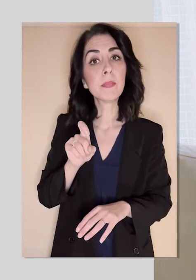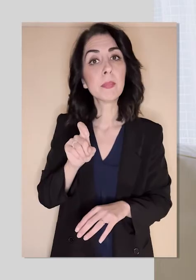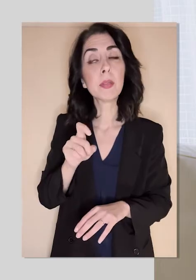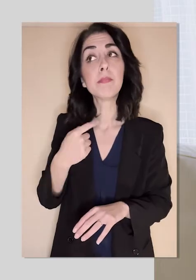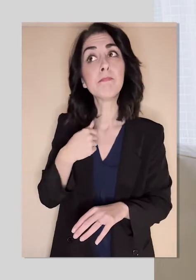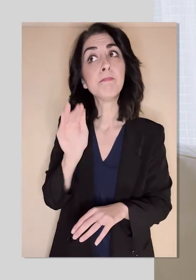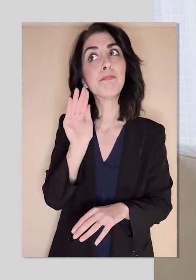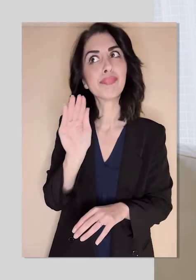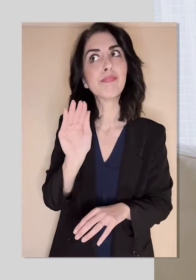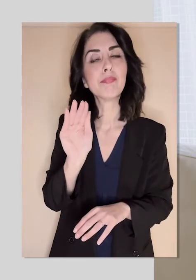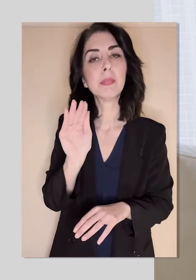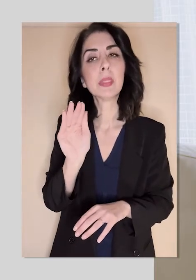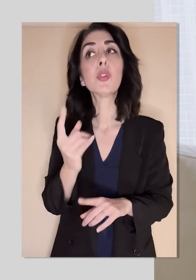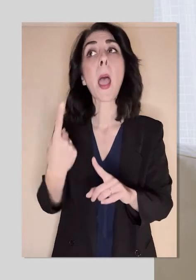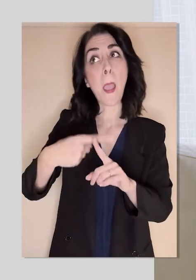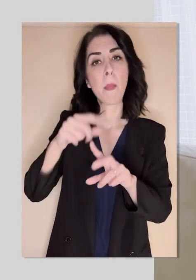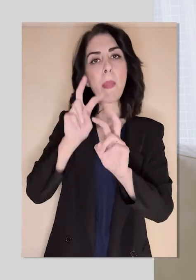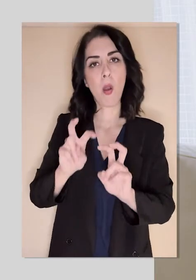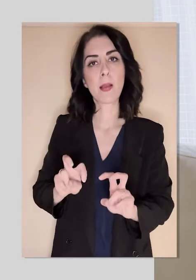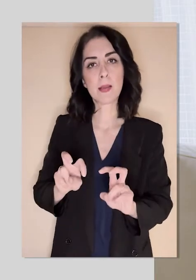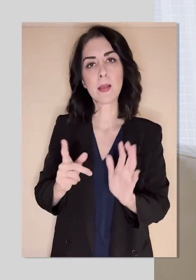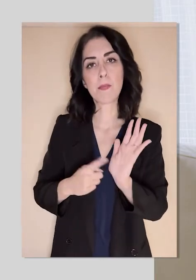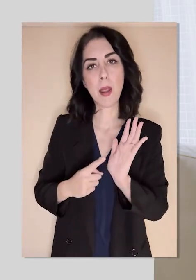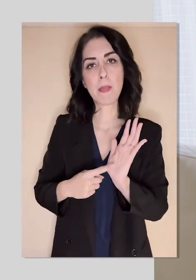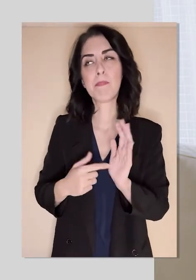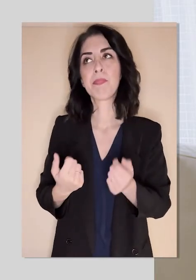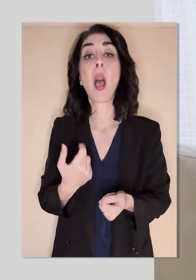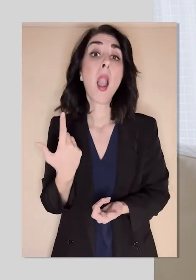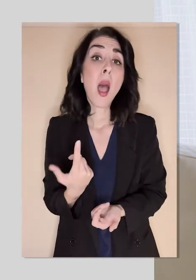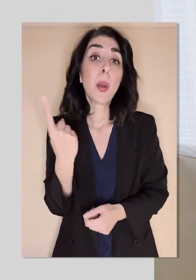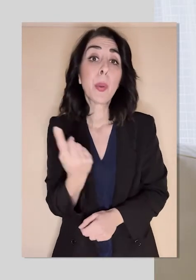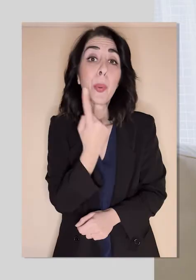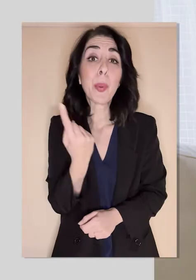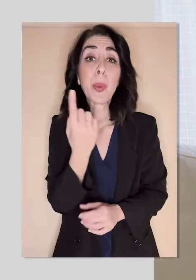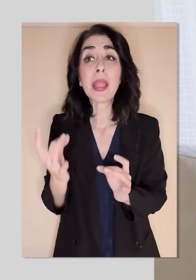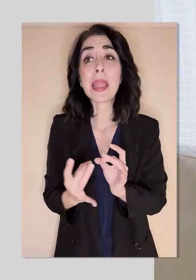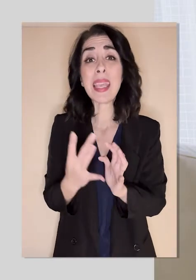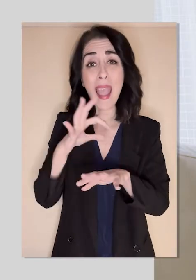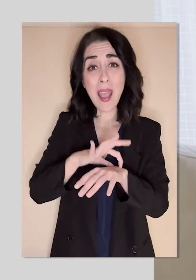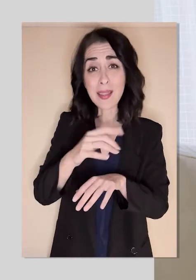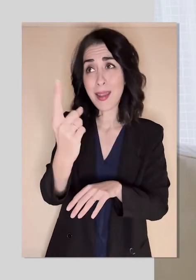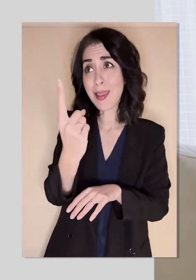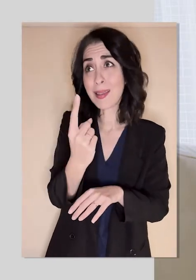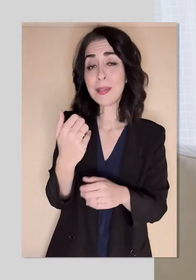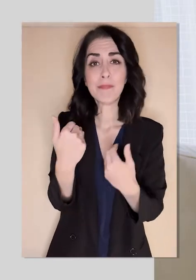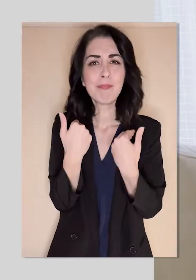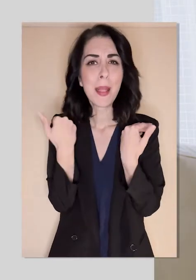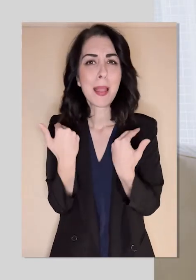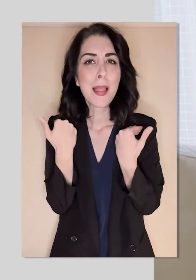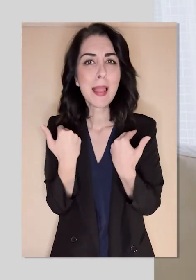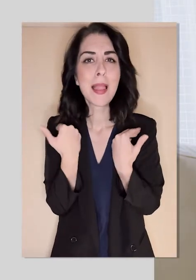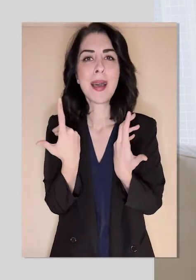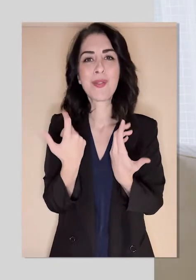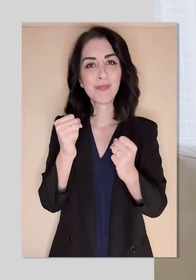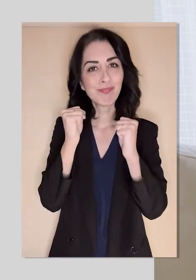tests. Most of the time, if it's a young, healthy person who started migraine in the last